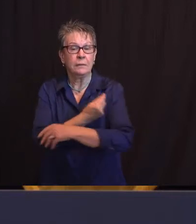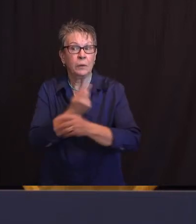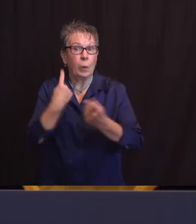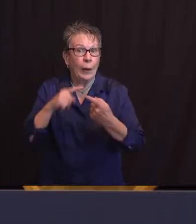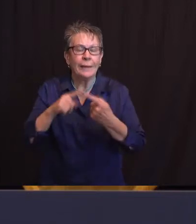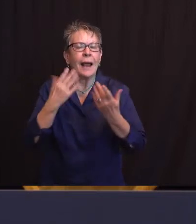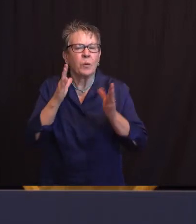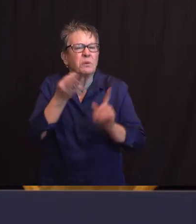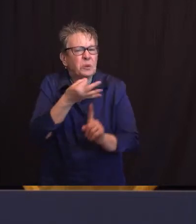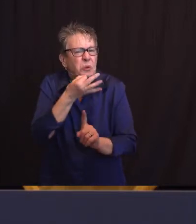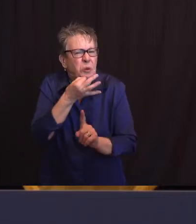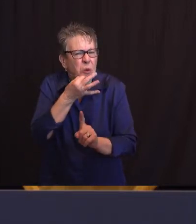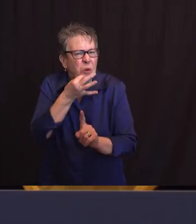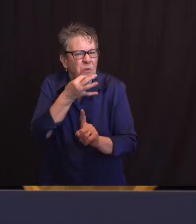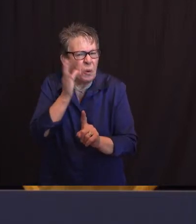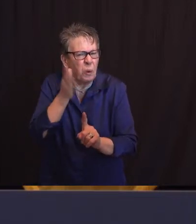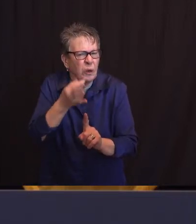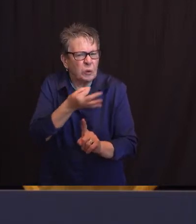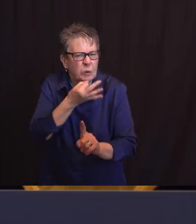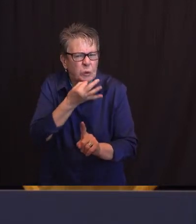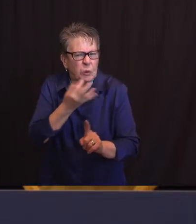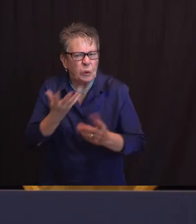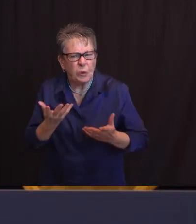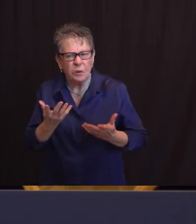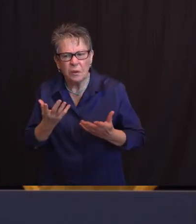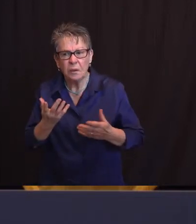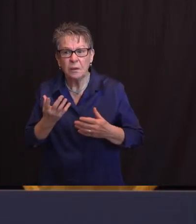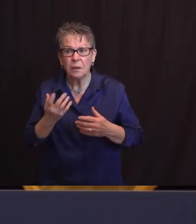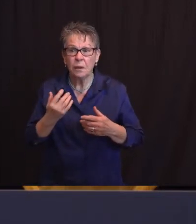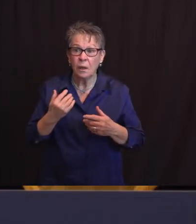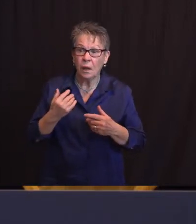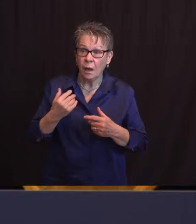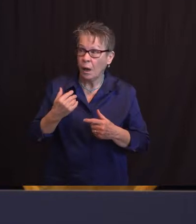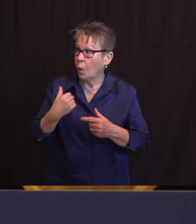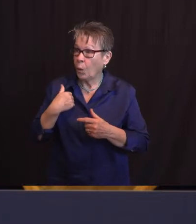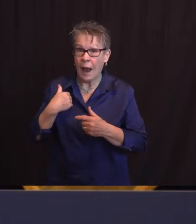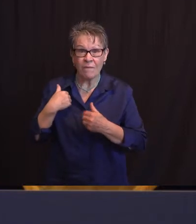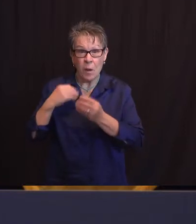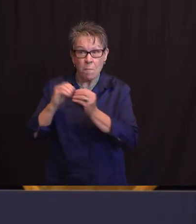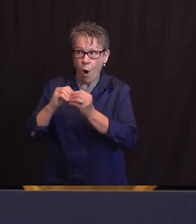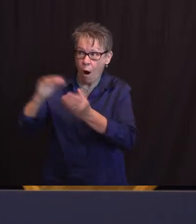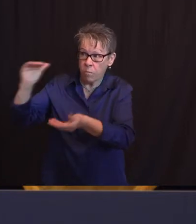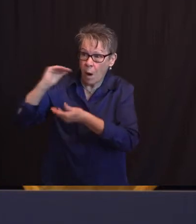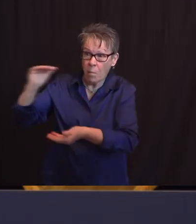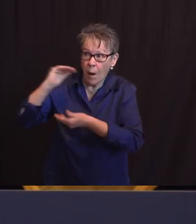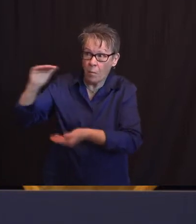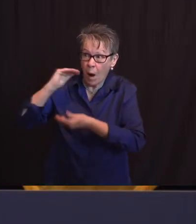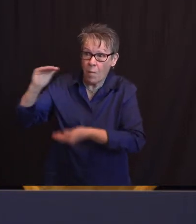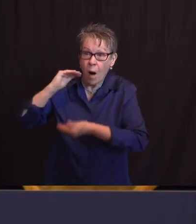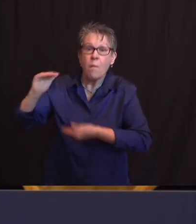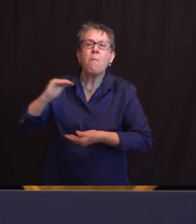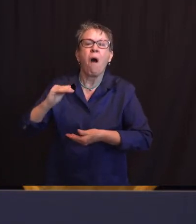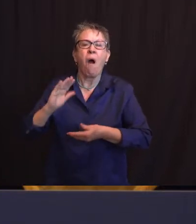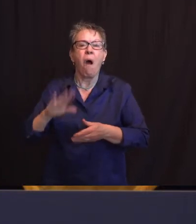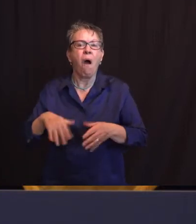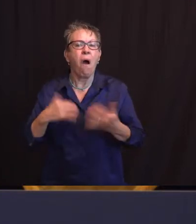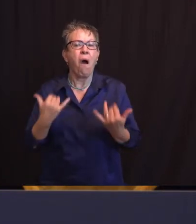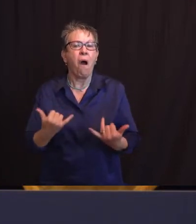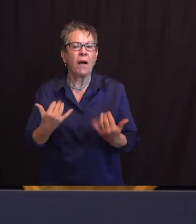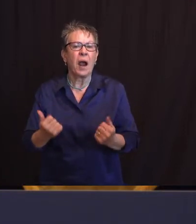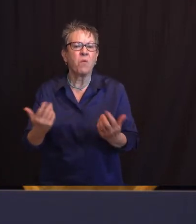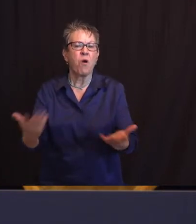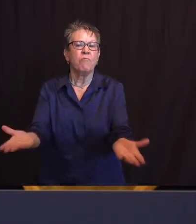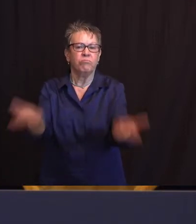quantum step up in supply, and that we then have certainty that that's going to stay at that level, if not even get better.